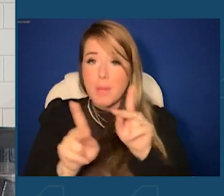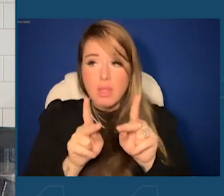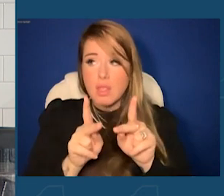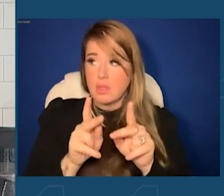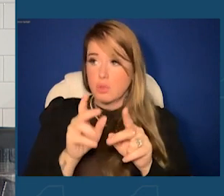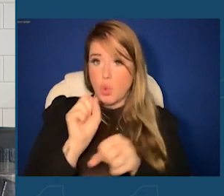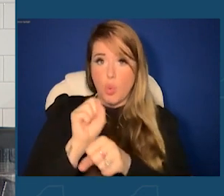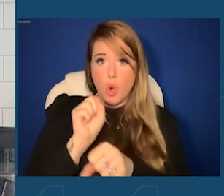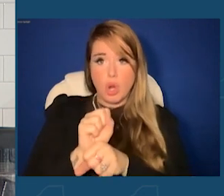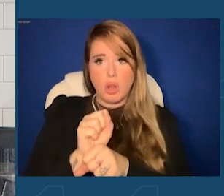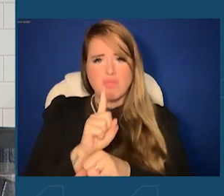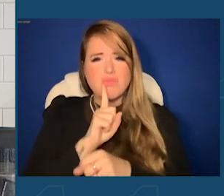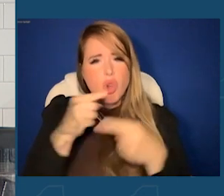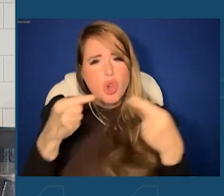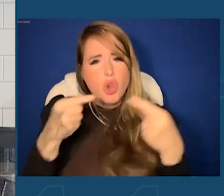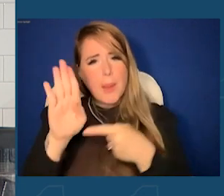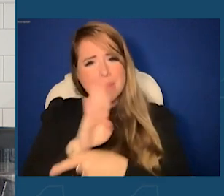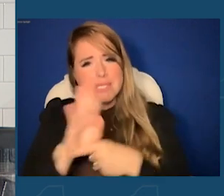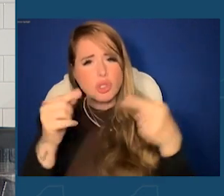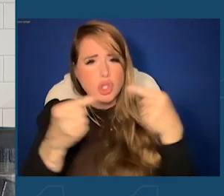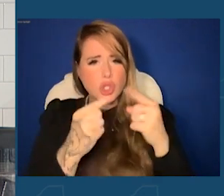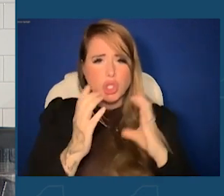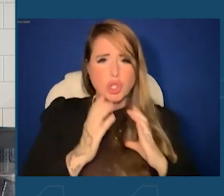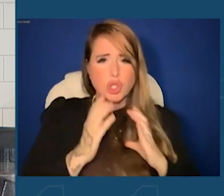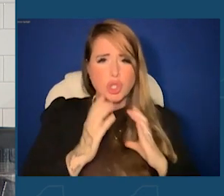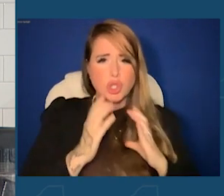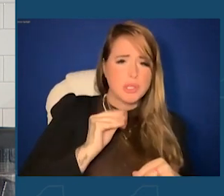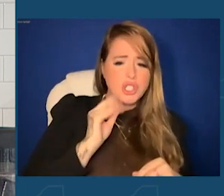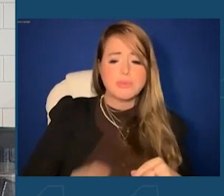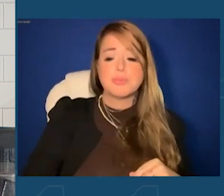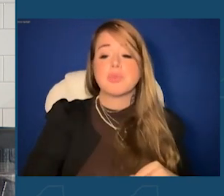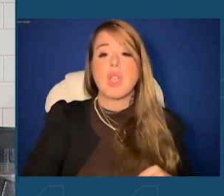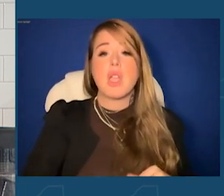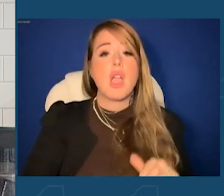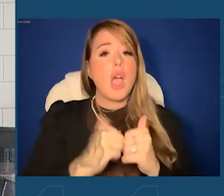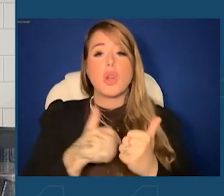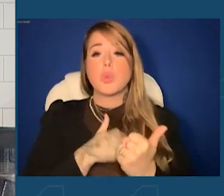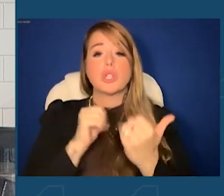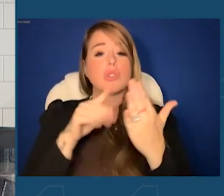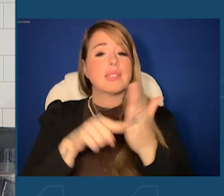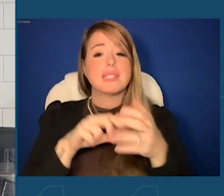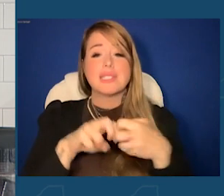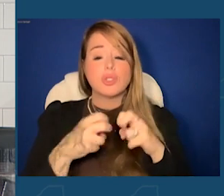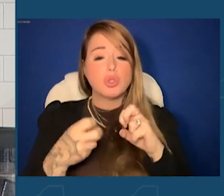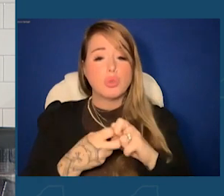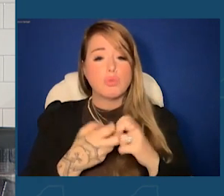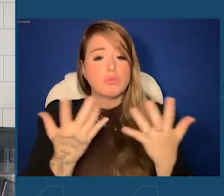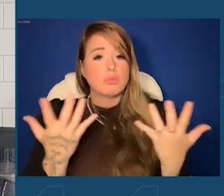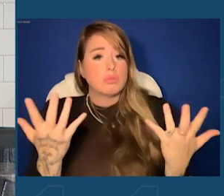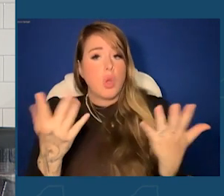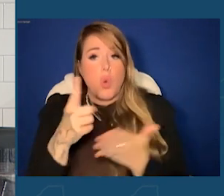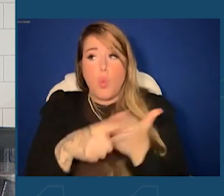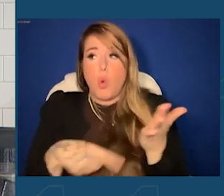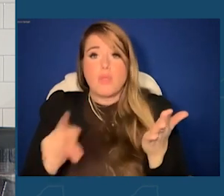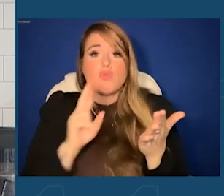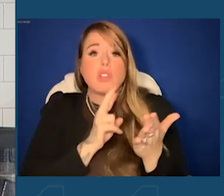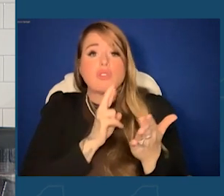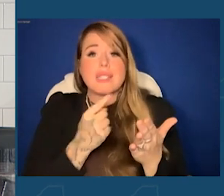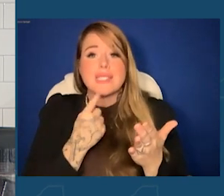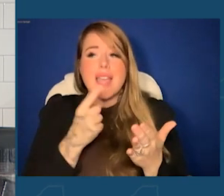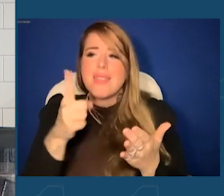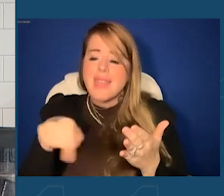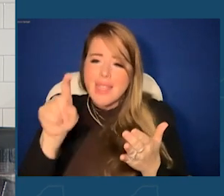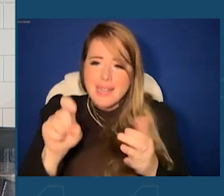consumer experience. But to address the staffing shortage, what restaurateurs say, they need to be able